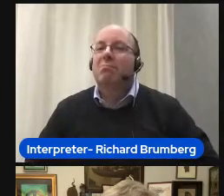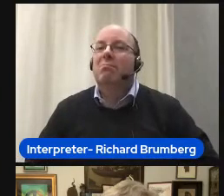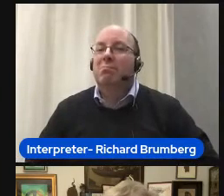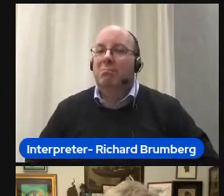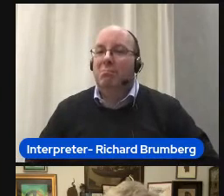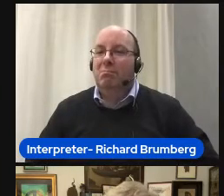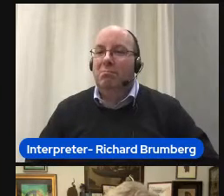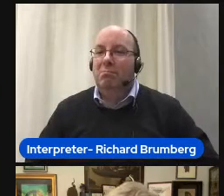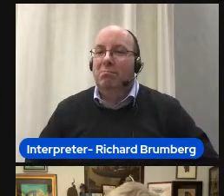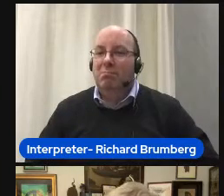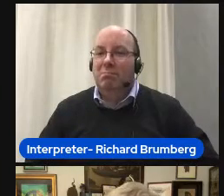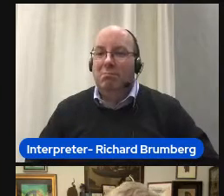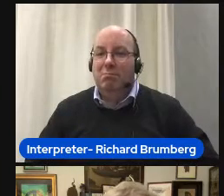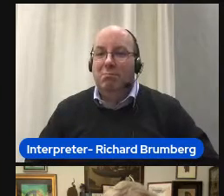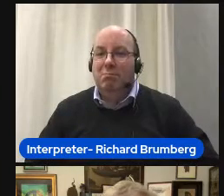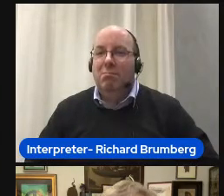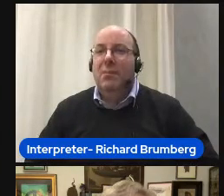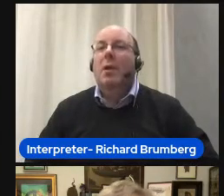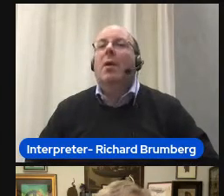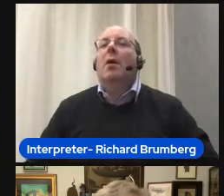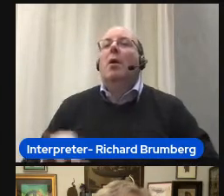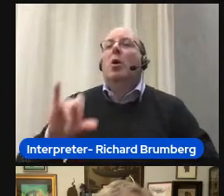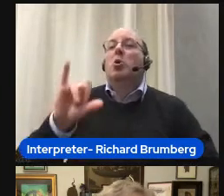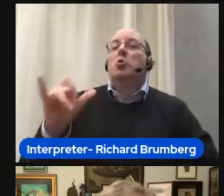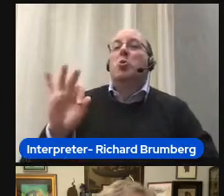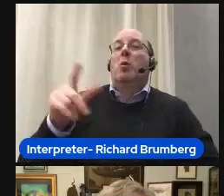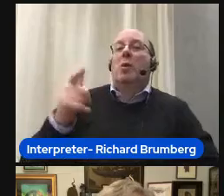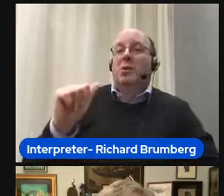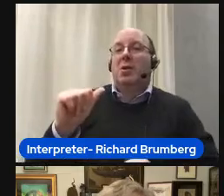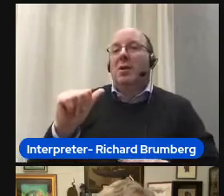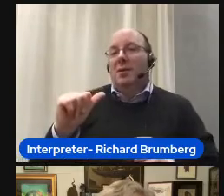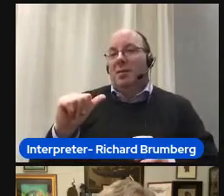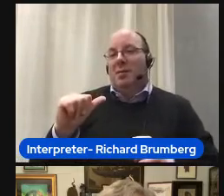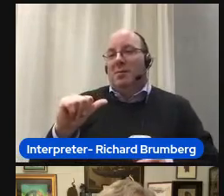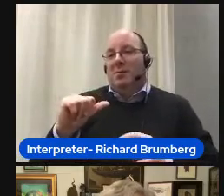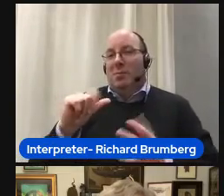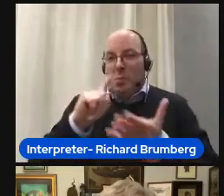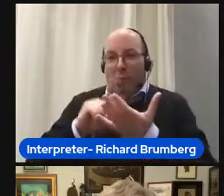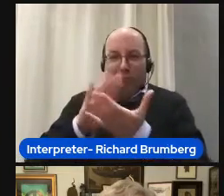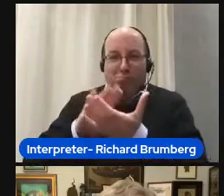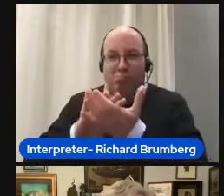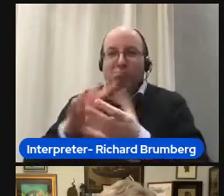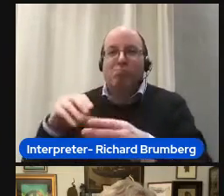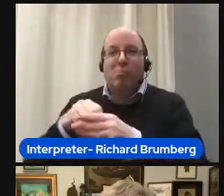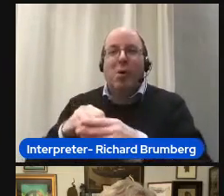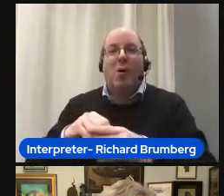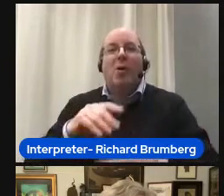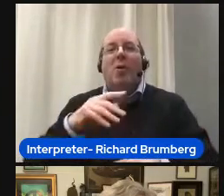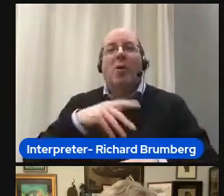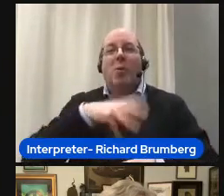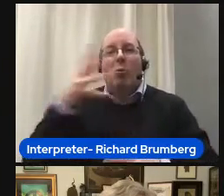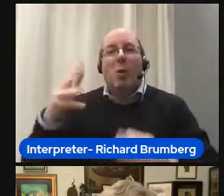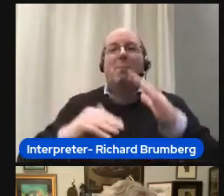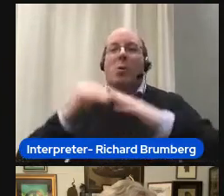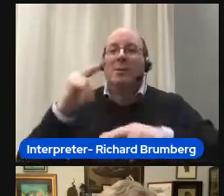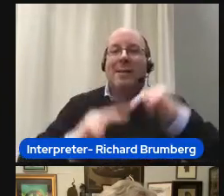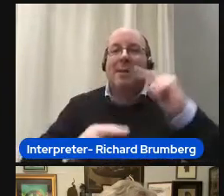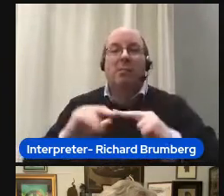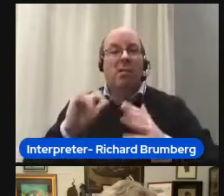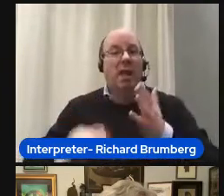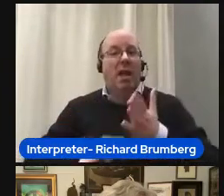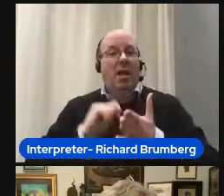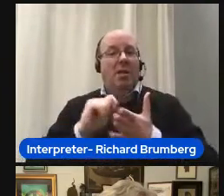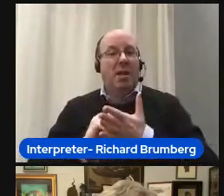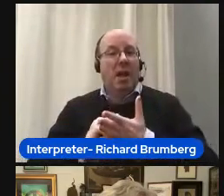role in the start of the Rainbow Center and really under at that time Ellen